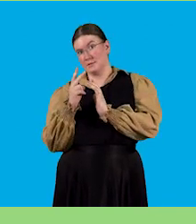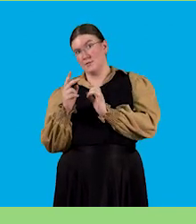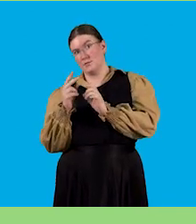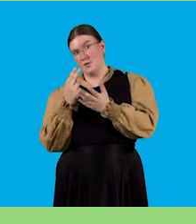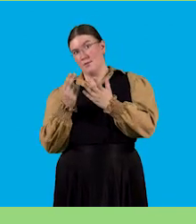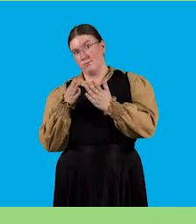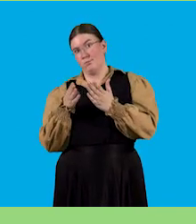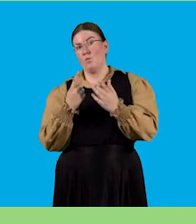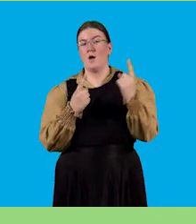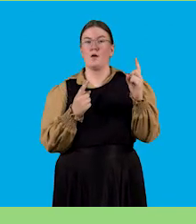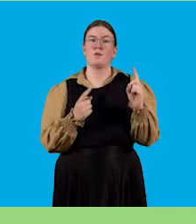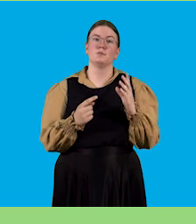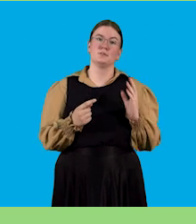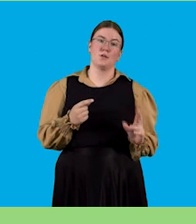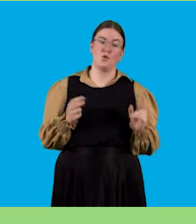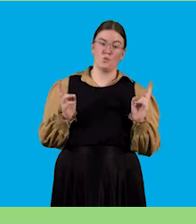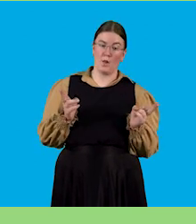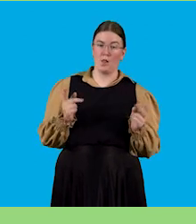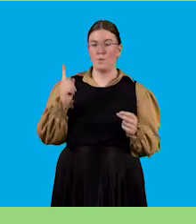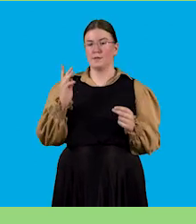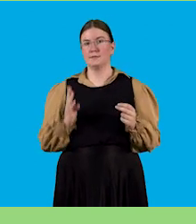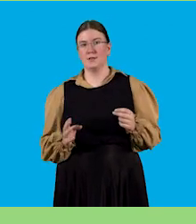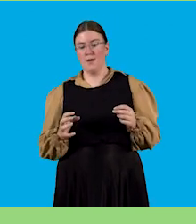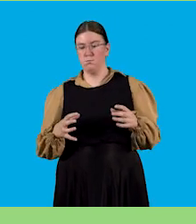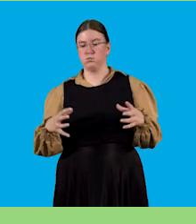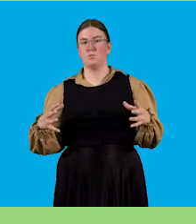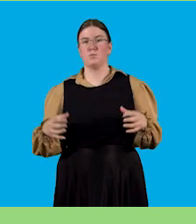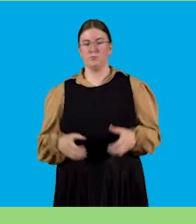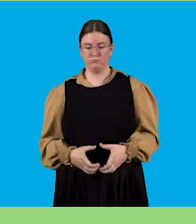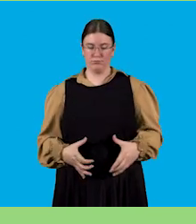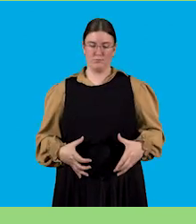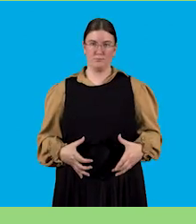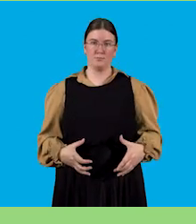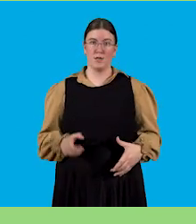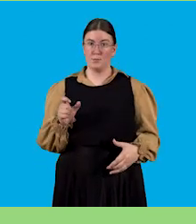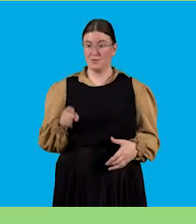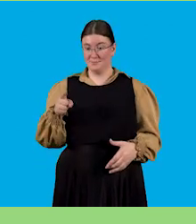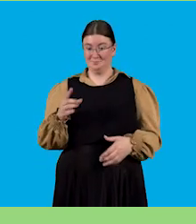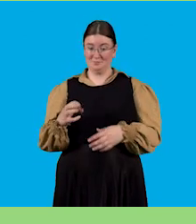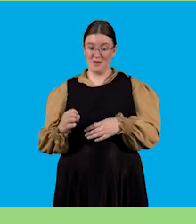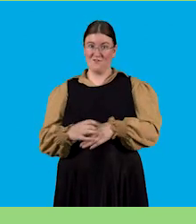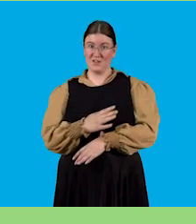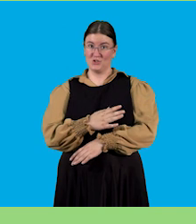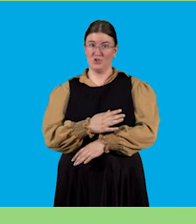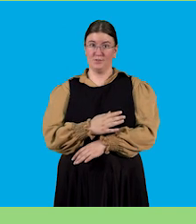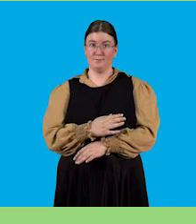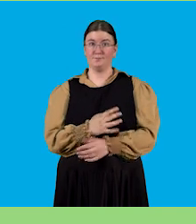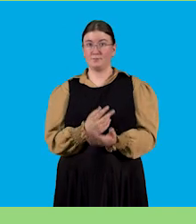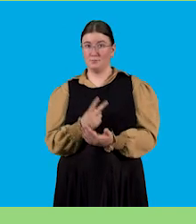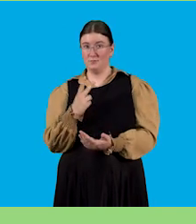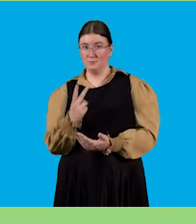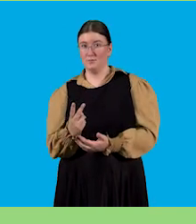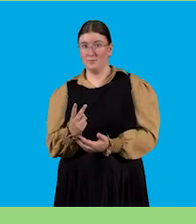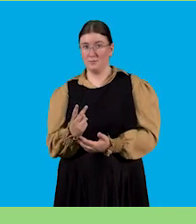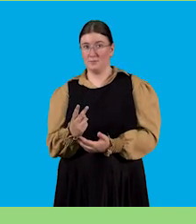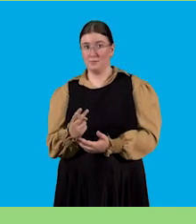and an inflamed bladder where this person has a bladder infection. You can